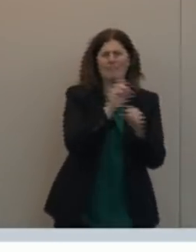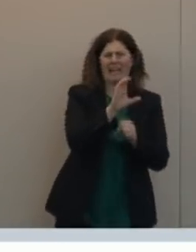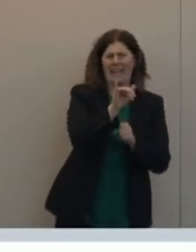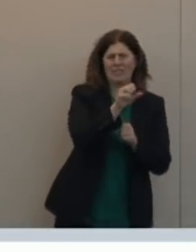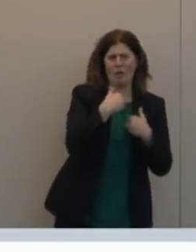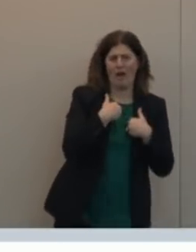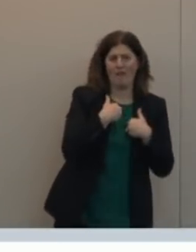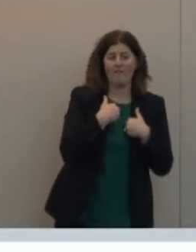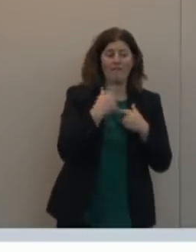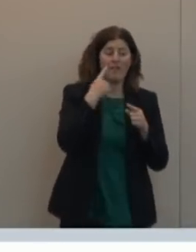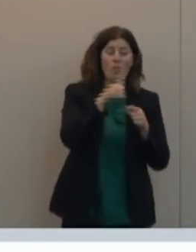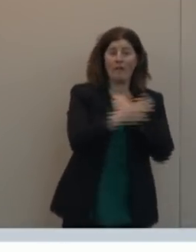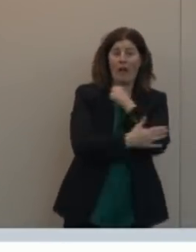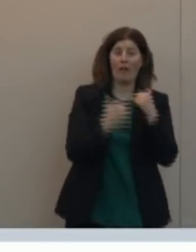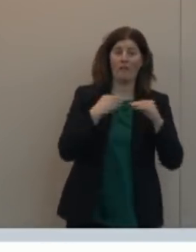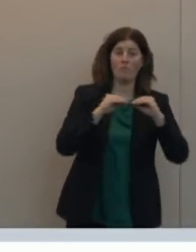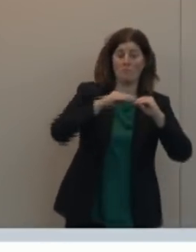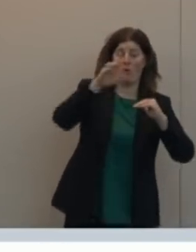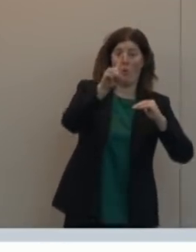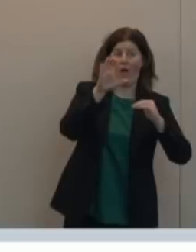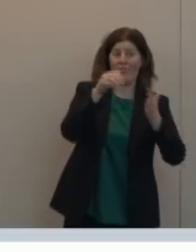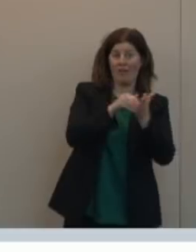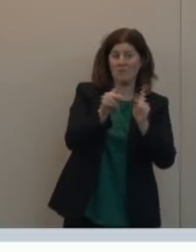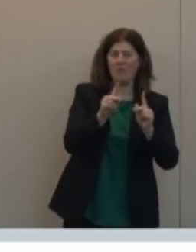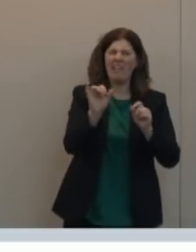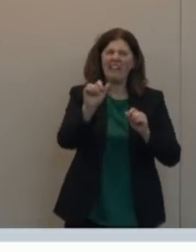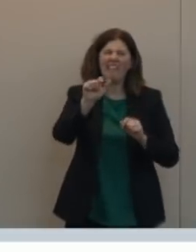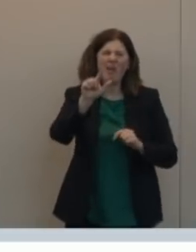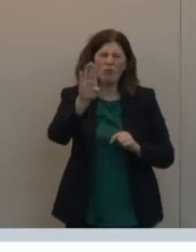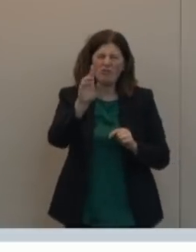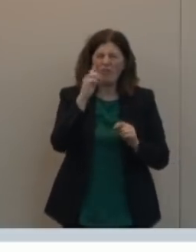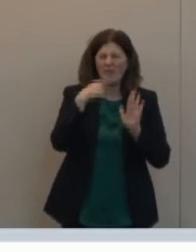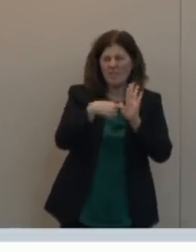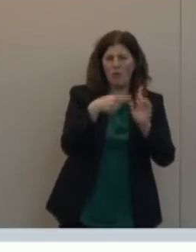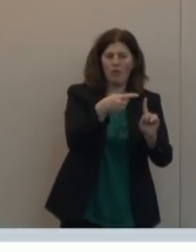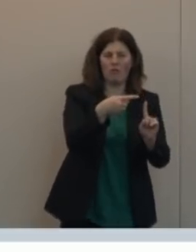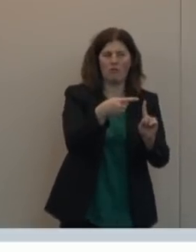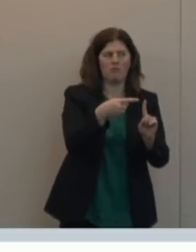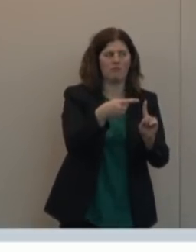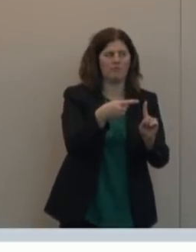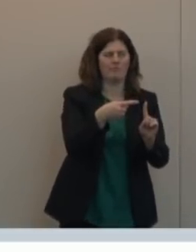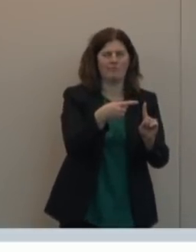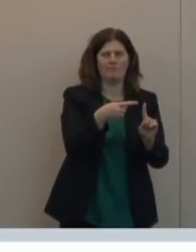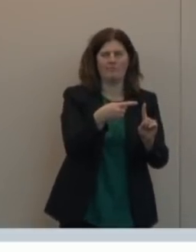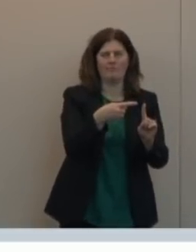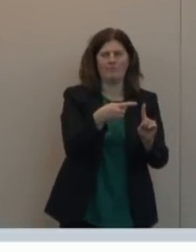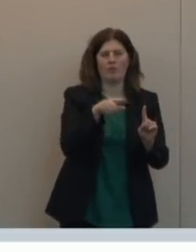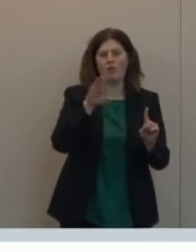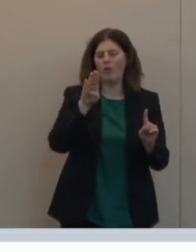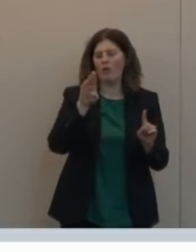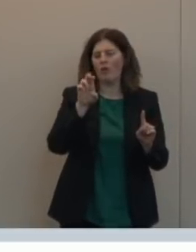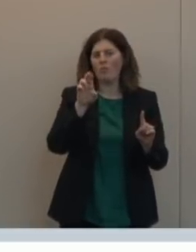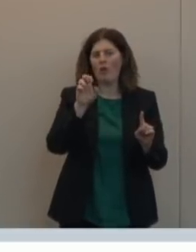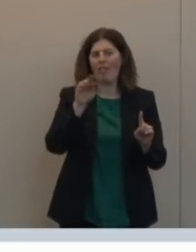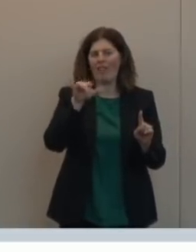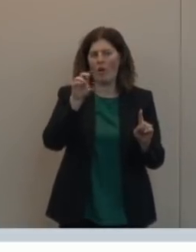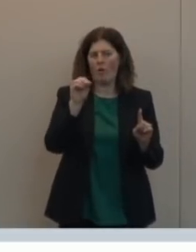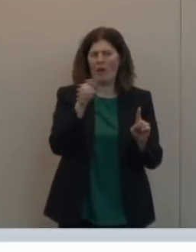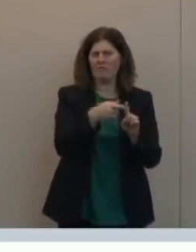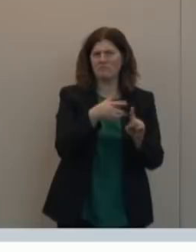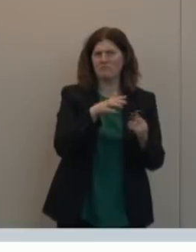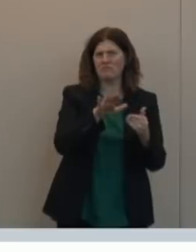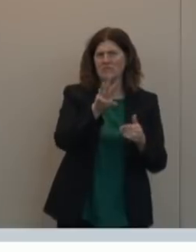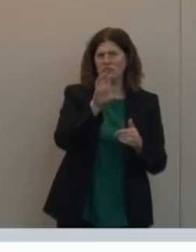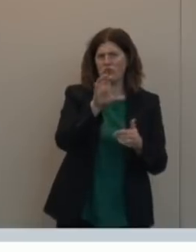if you're in a county that has more than 100,000 people, like Albuquerque, that has almost, Bernalillo County has almost